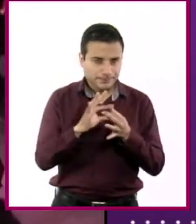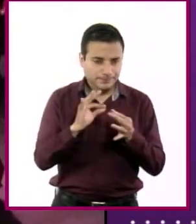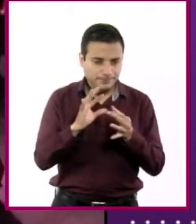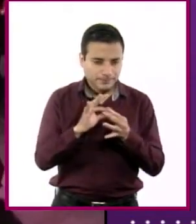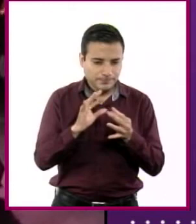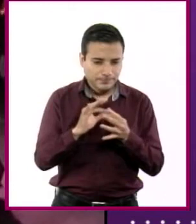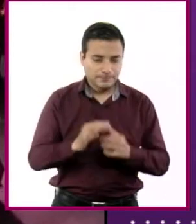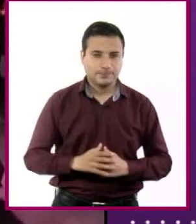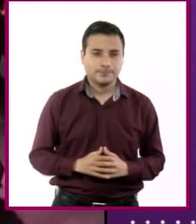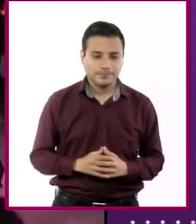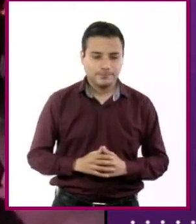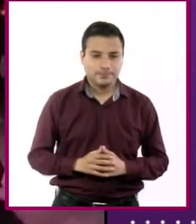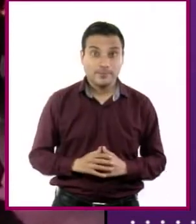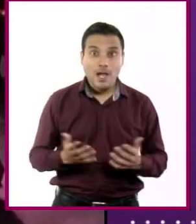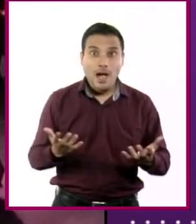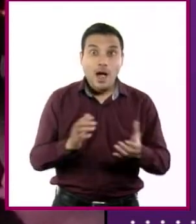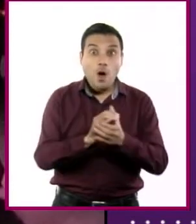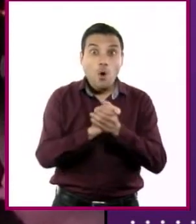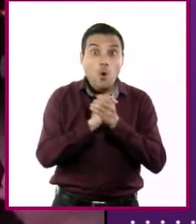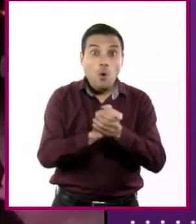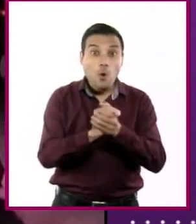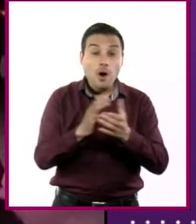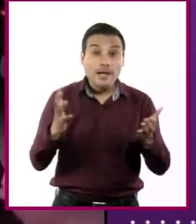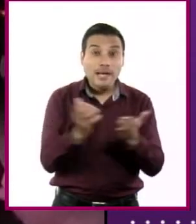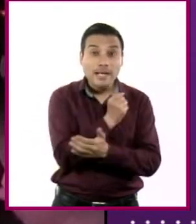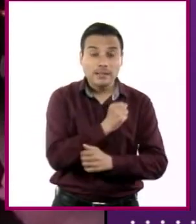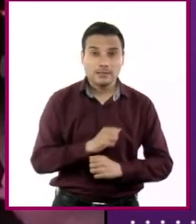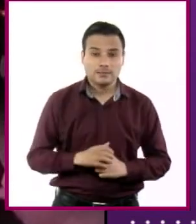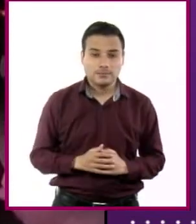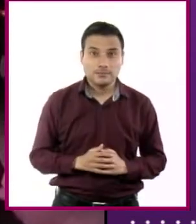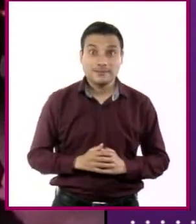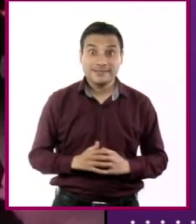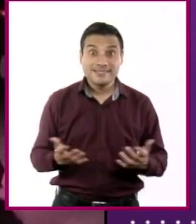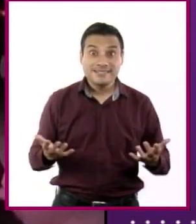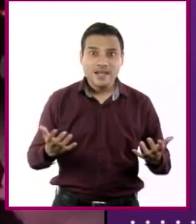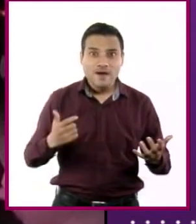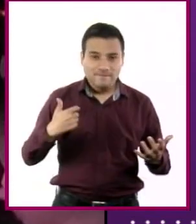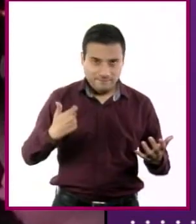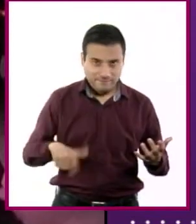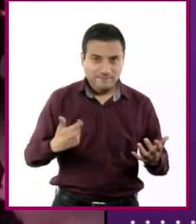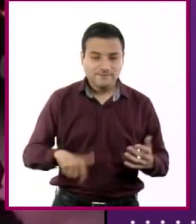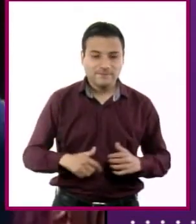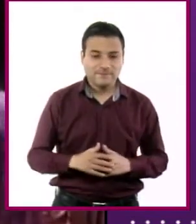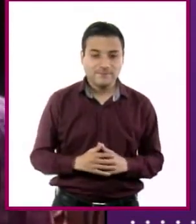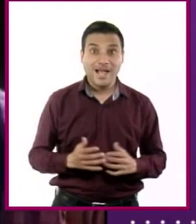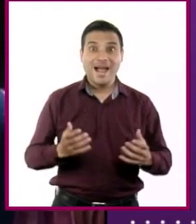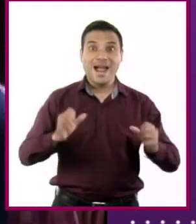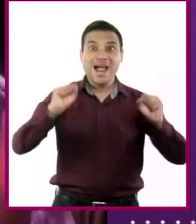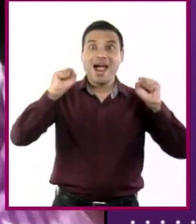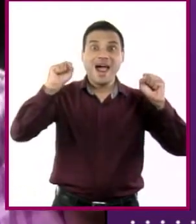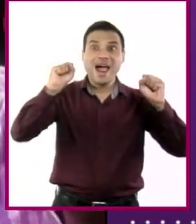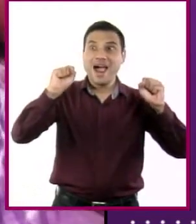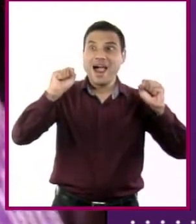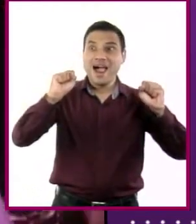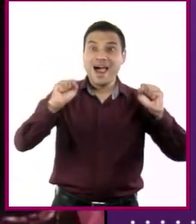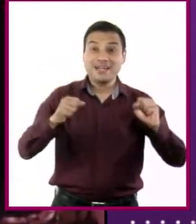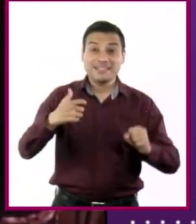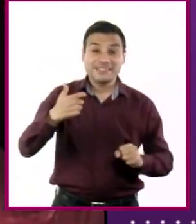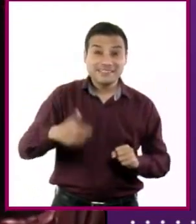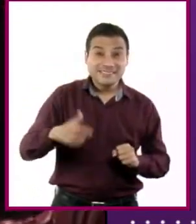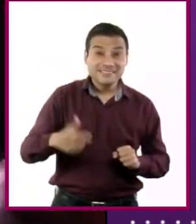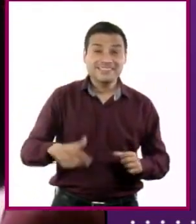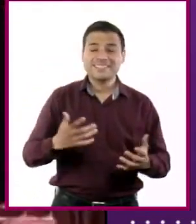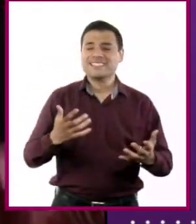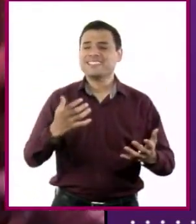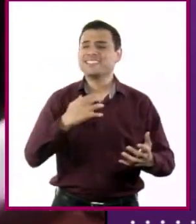you will win the lottery. You will be rich. Really? Yes,